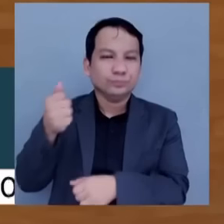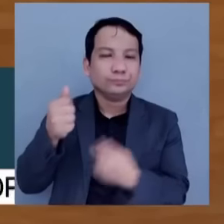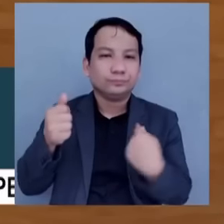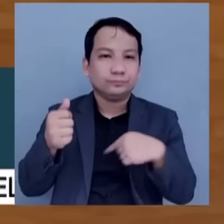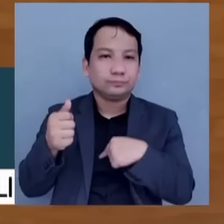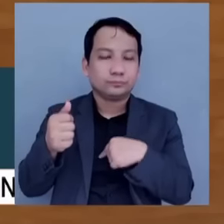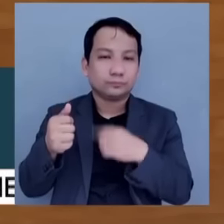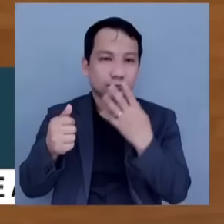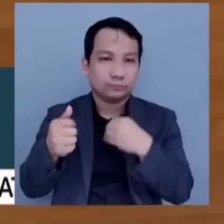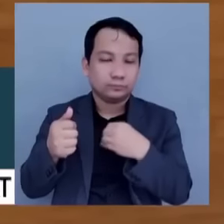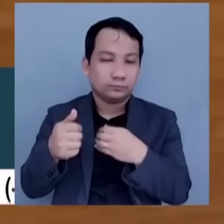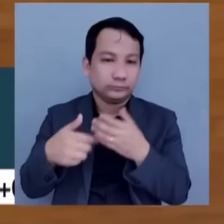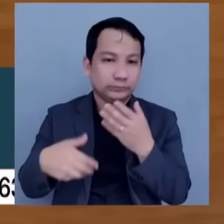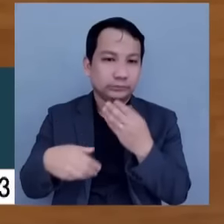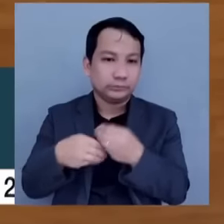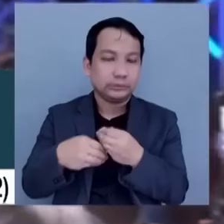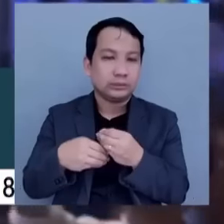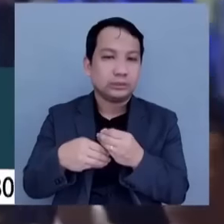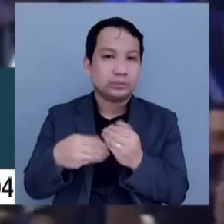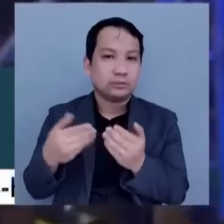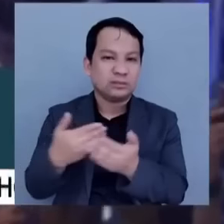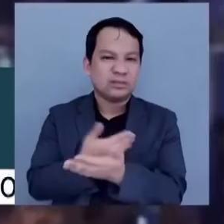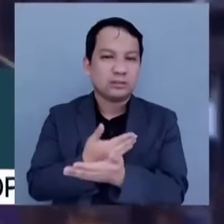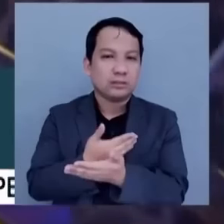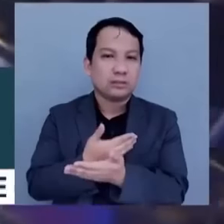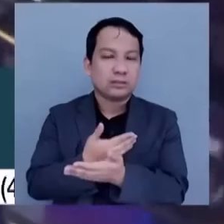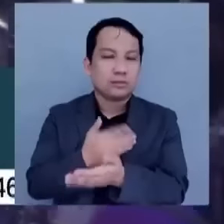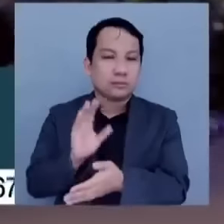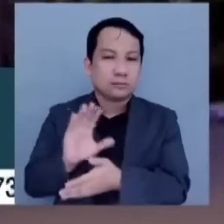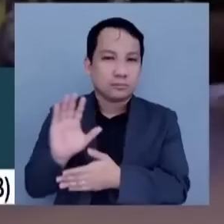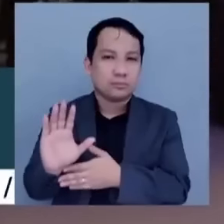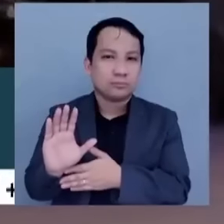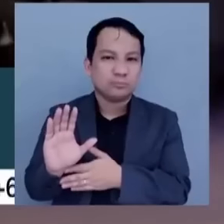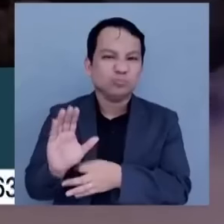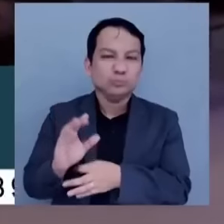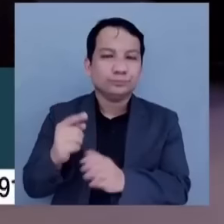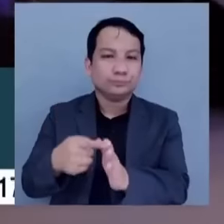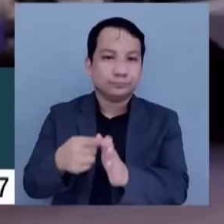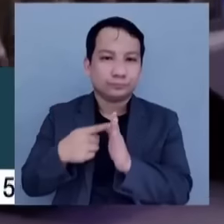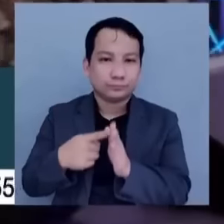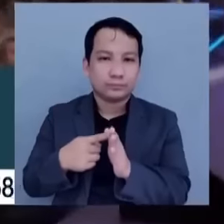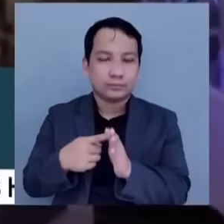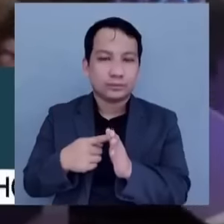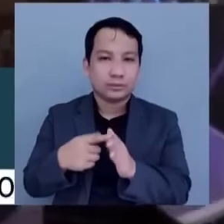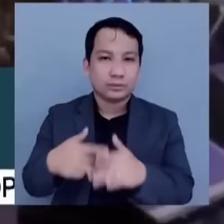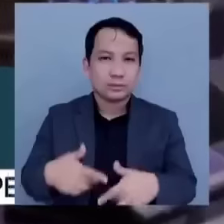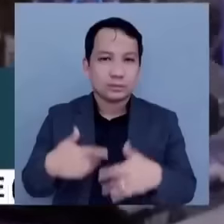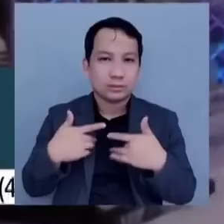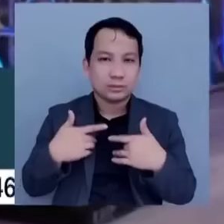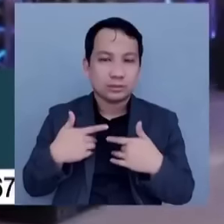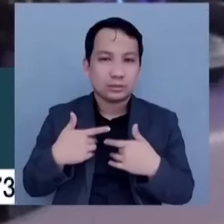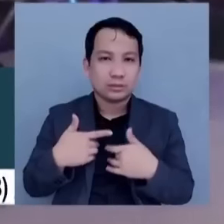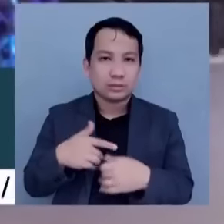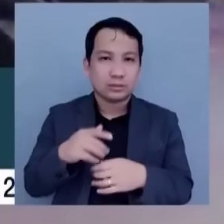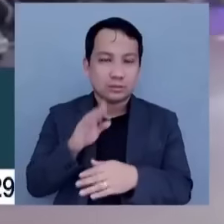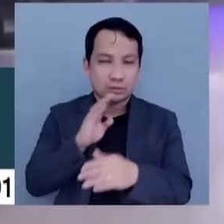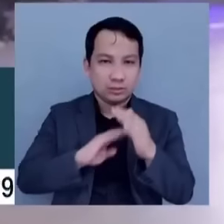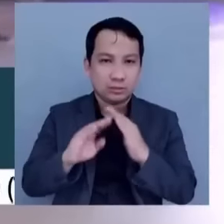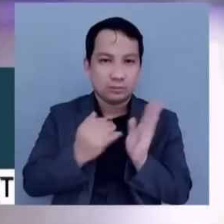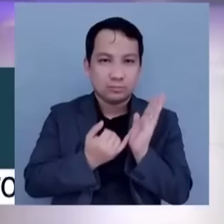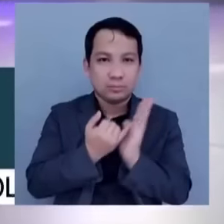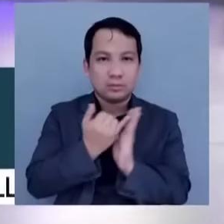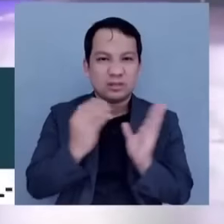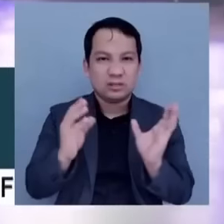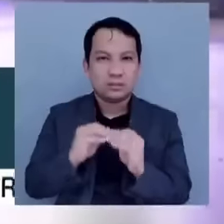He added that since it becomes imperative upon their own mandate that they shall lead the life of modesty and integrity, they